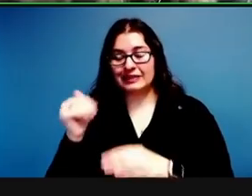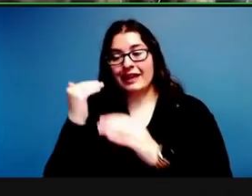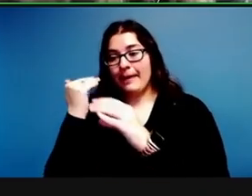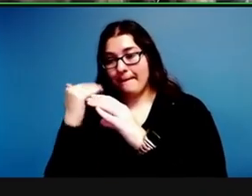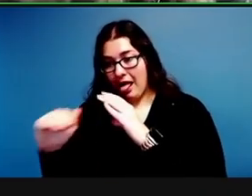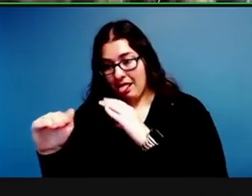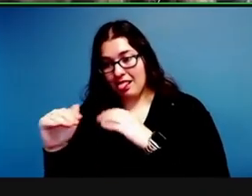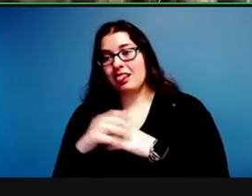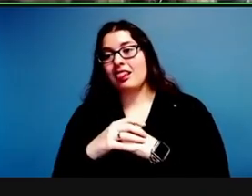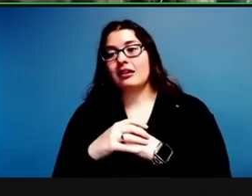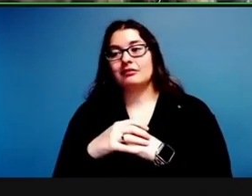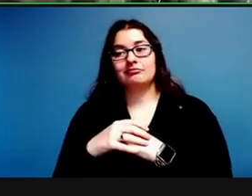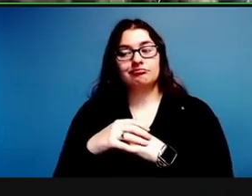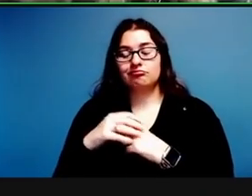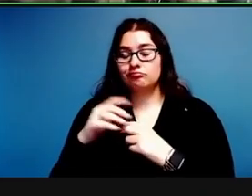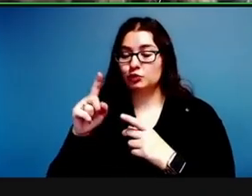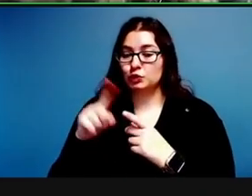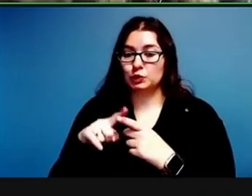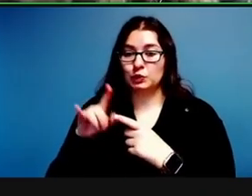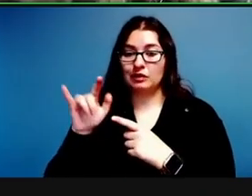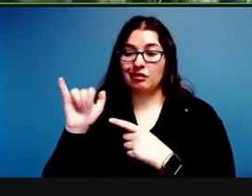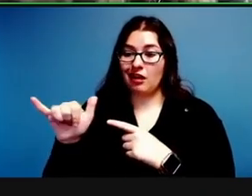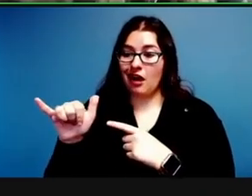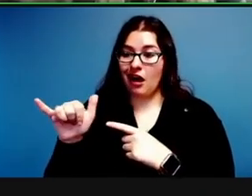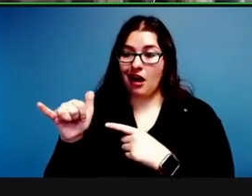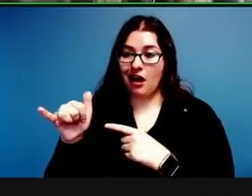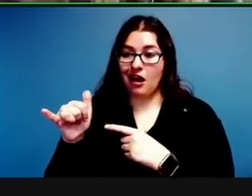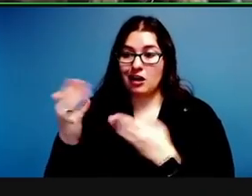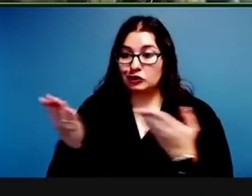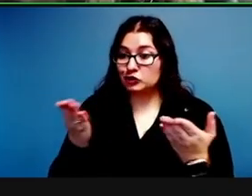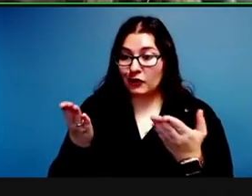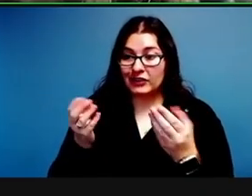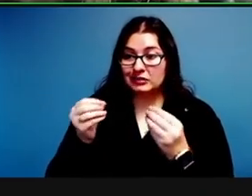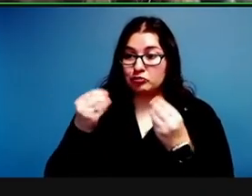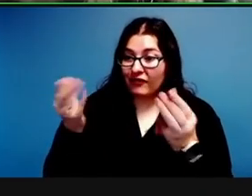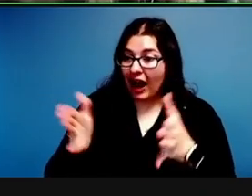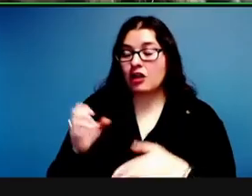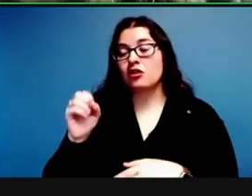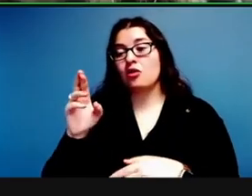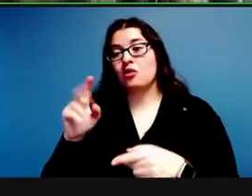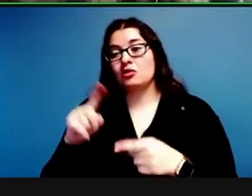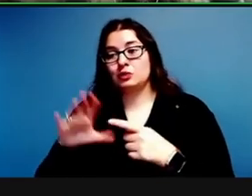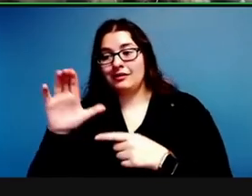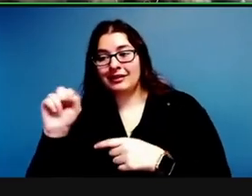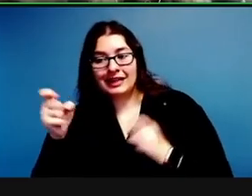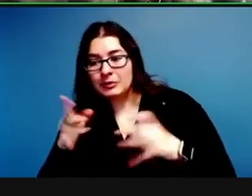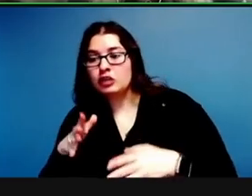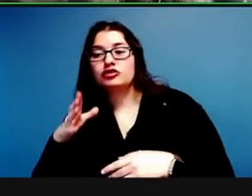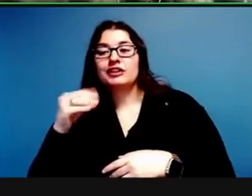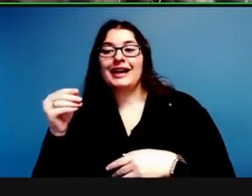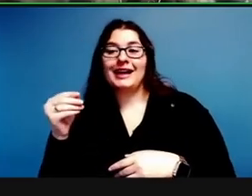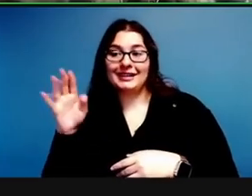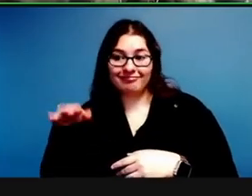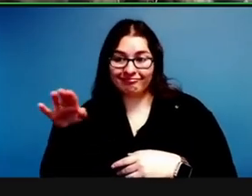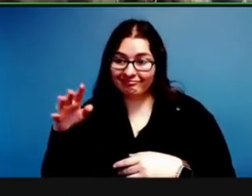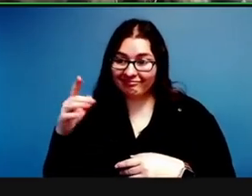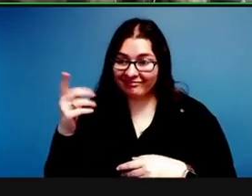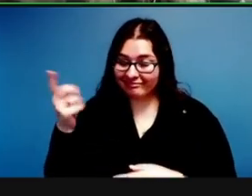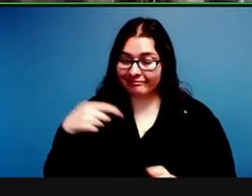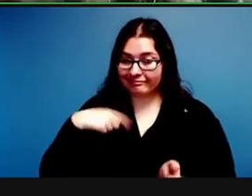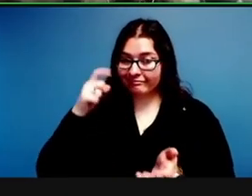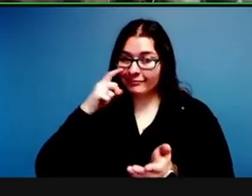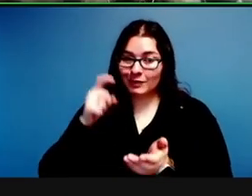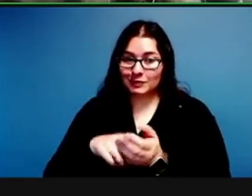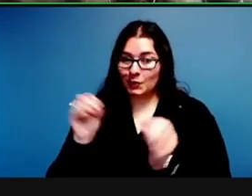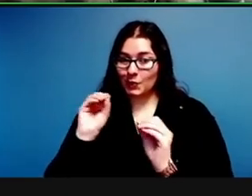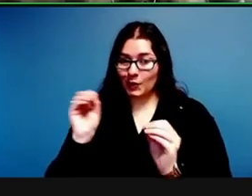email either to that particular service provider or to the case carrier and say, hey, I noticed there's